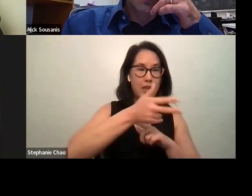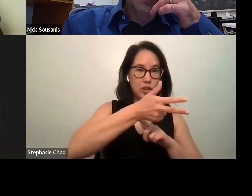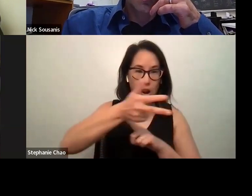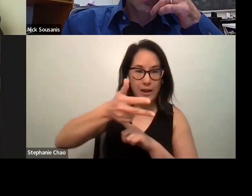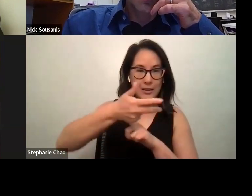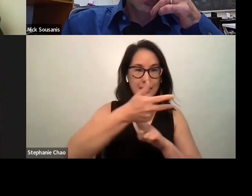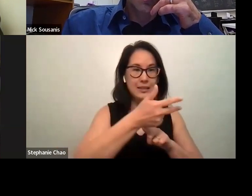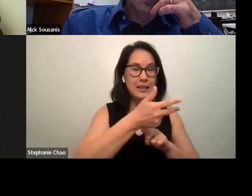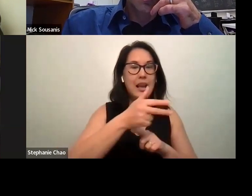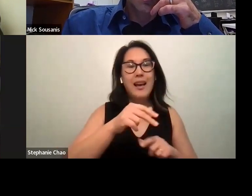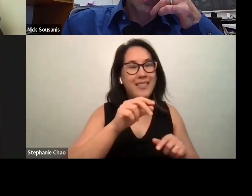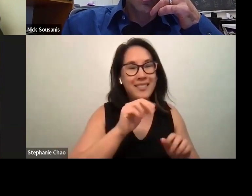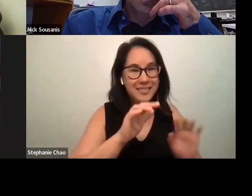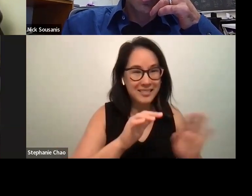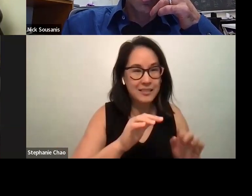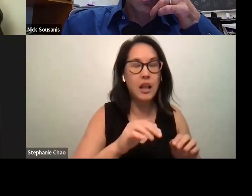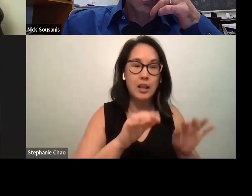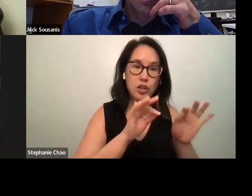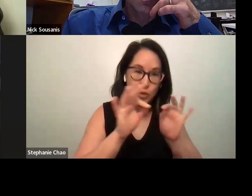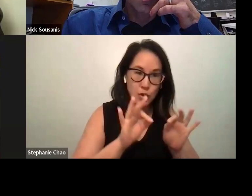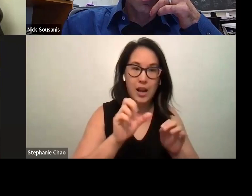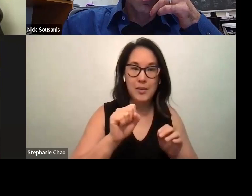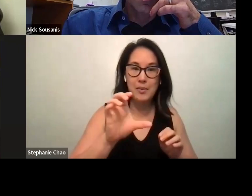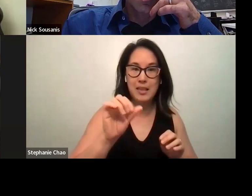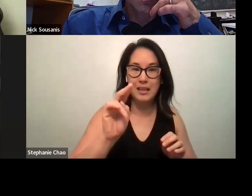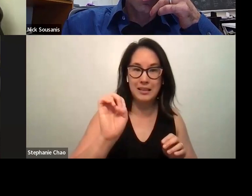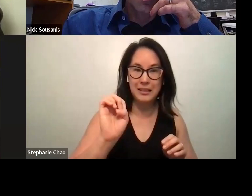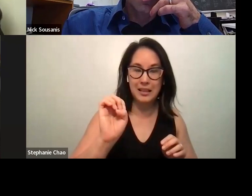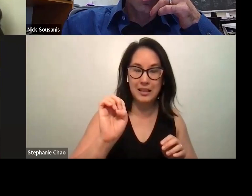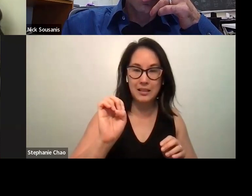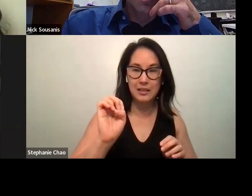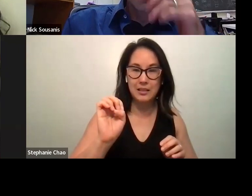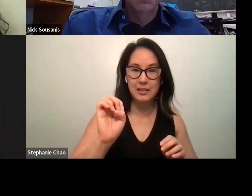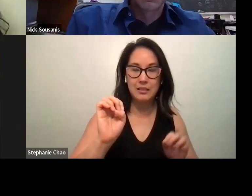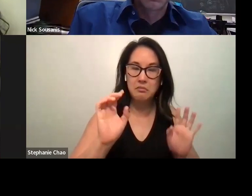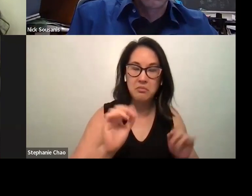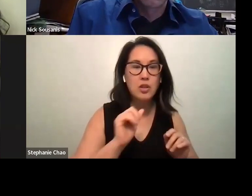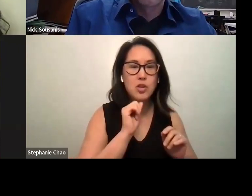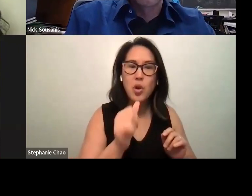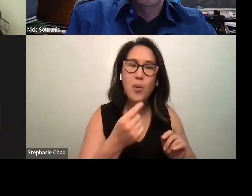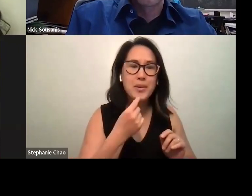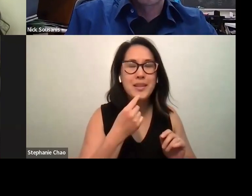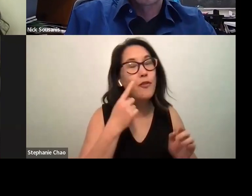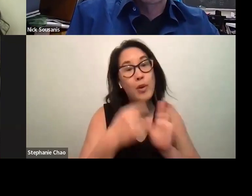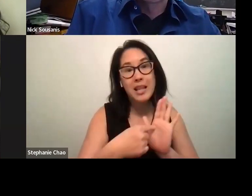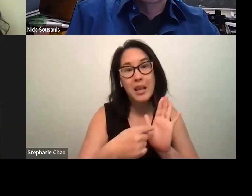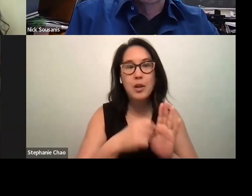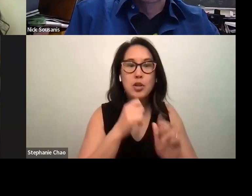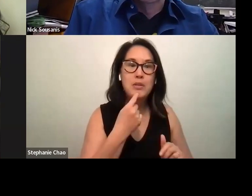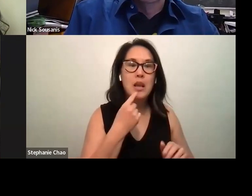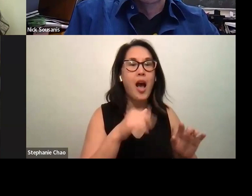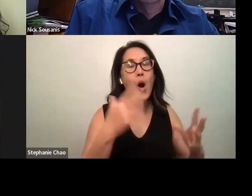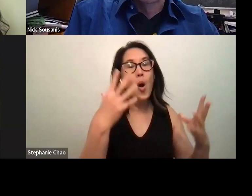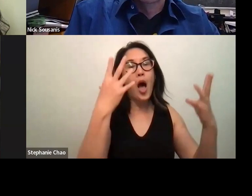cinematography, describe the scene as it is viewed. So don't say, fade to black